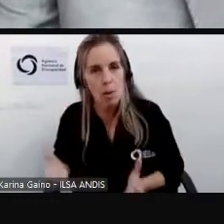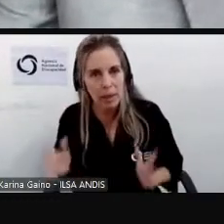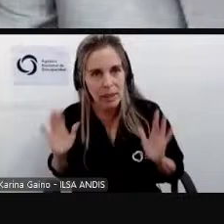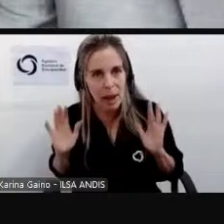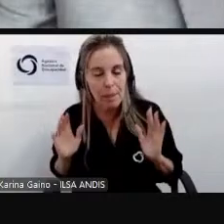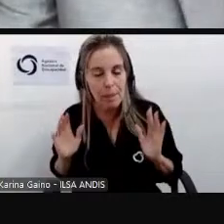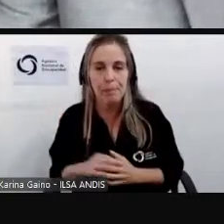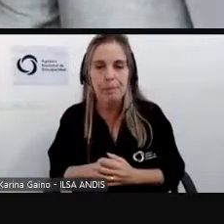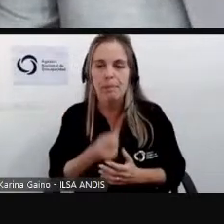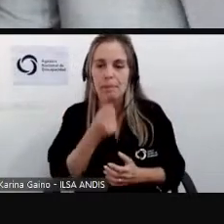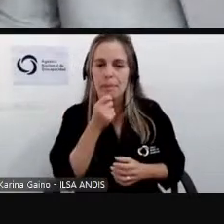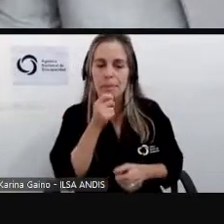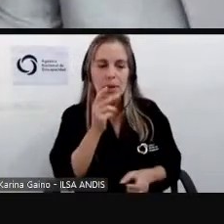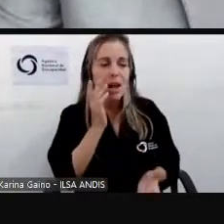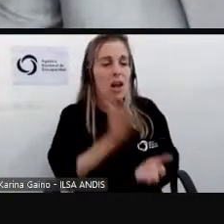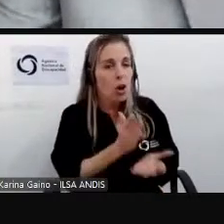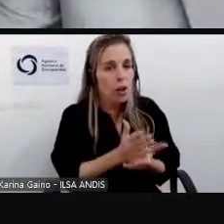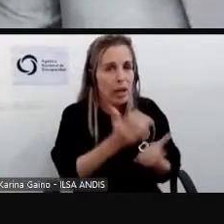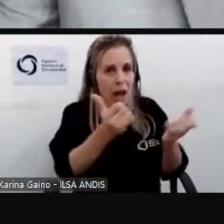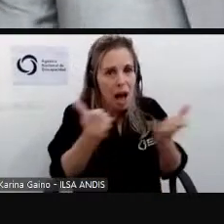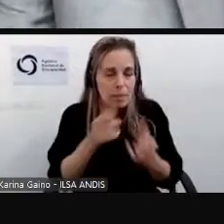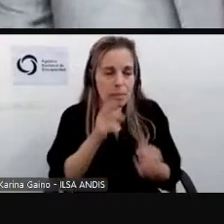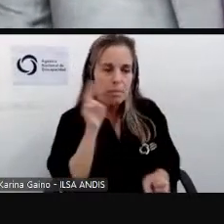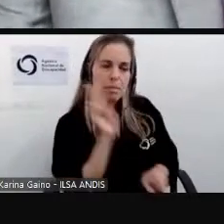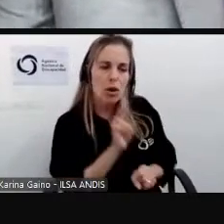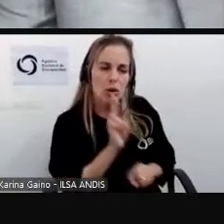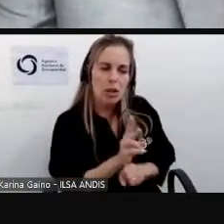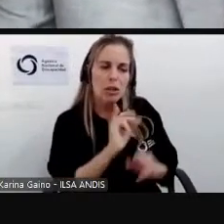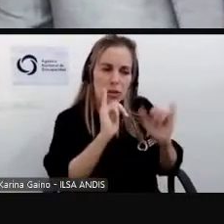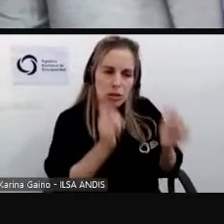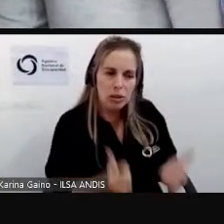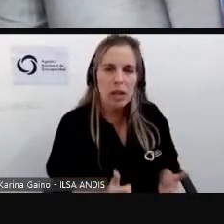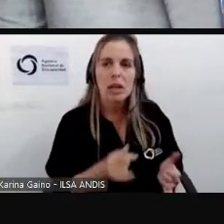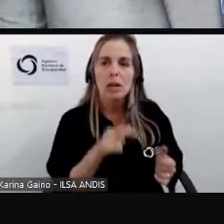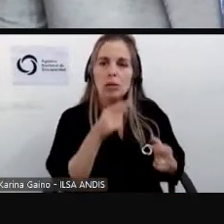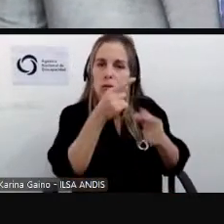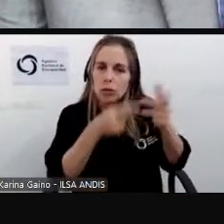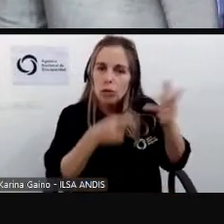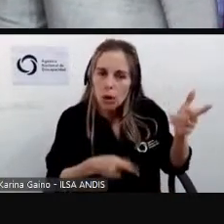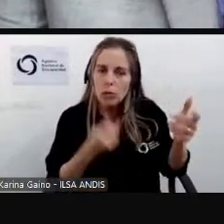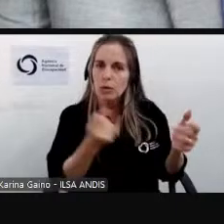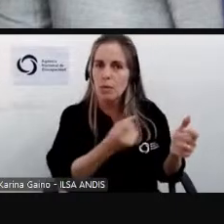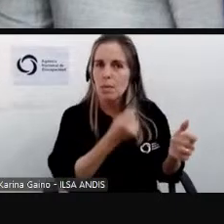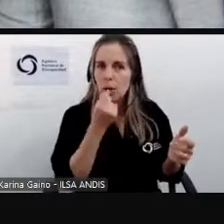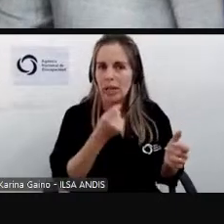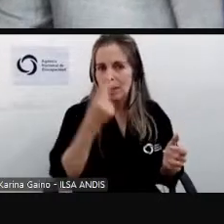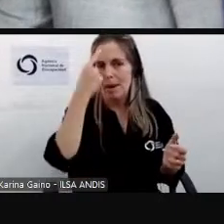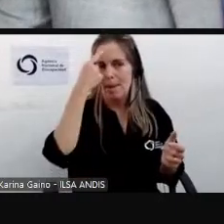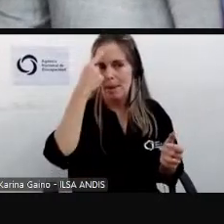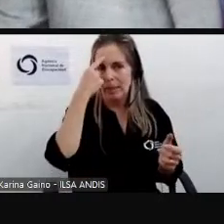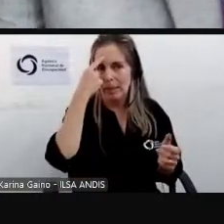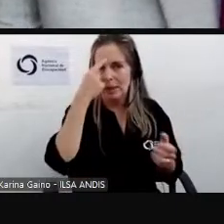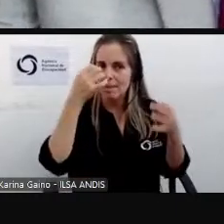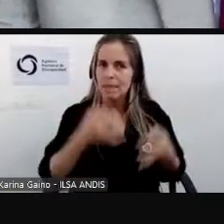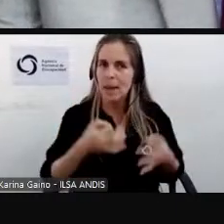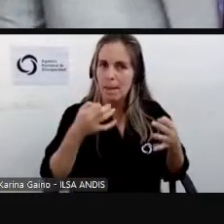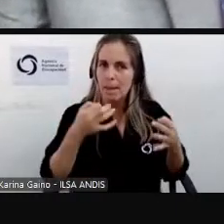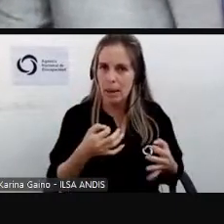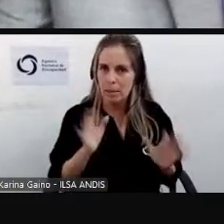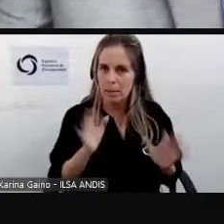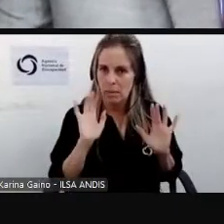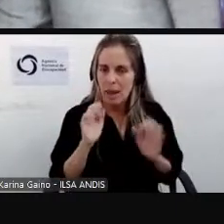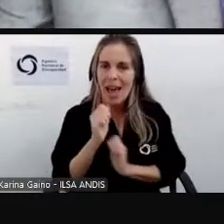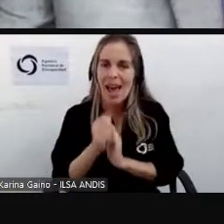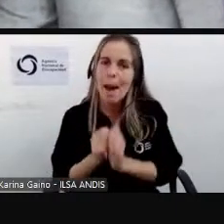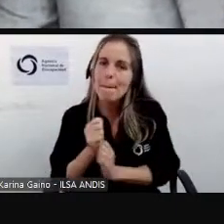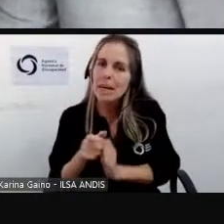or how many rights were protected or facilitated. That is also a bottom line discussion as